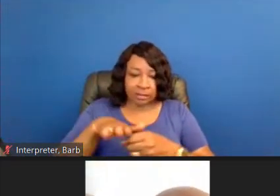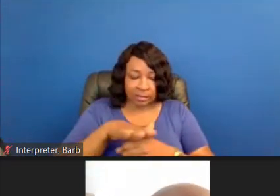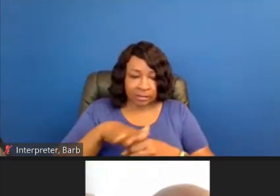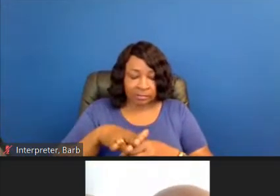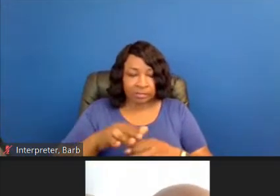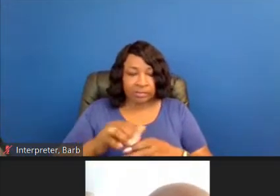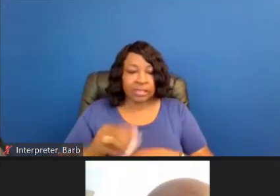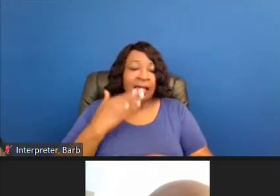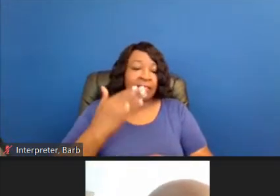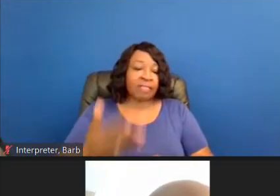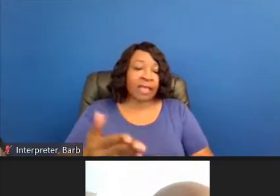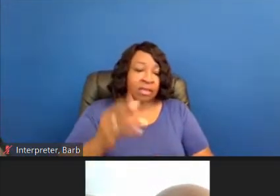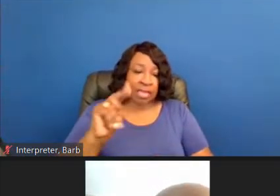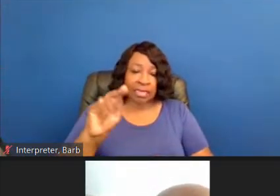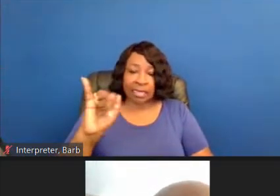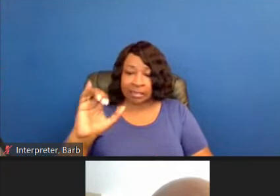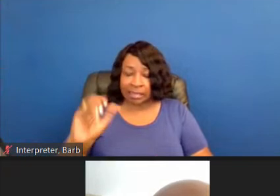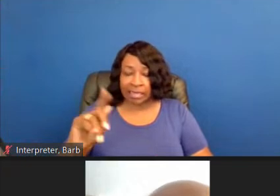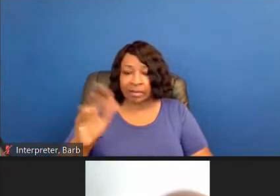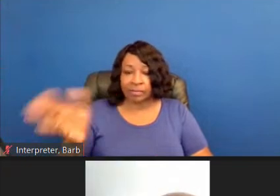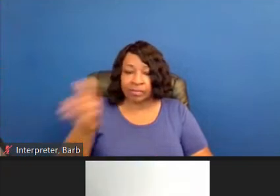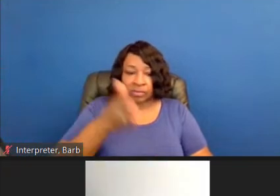Thank you, Nicholas. Howard?